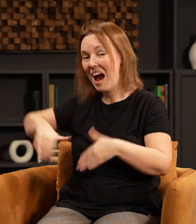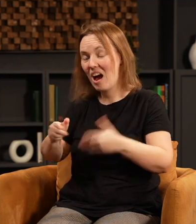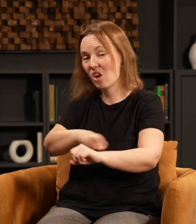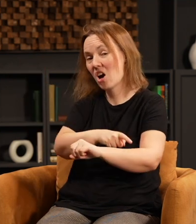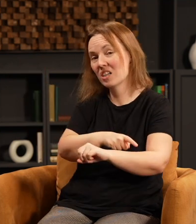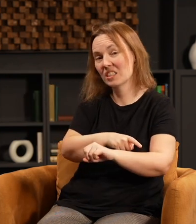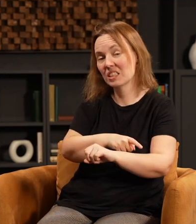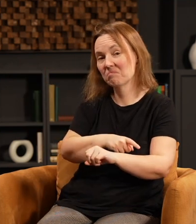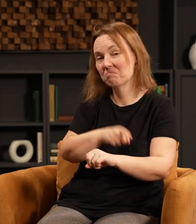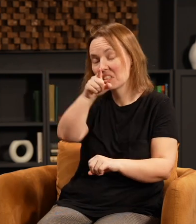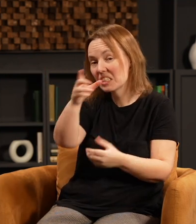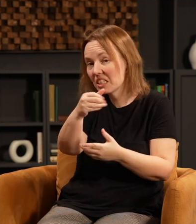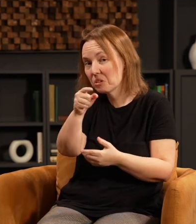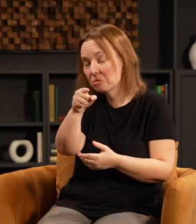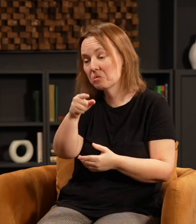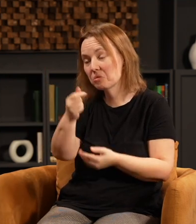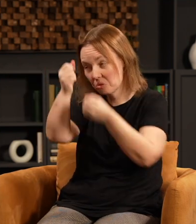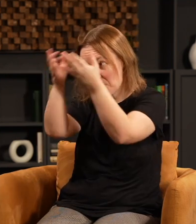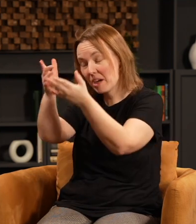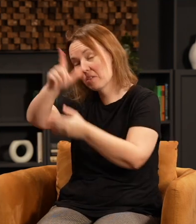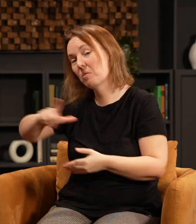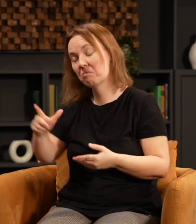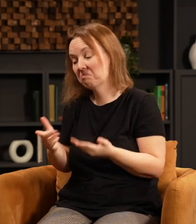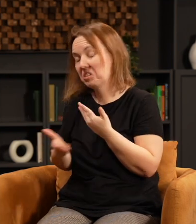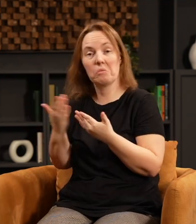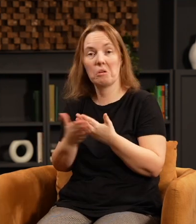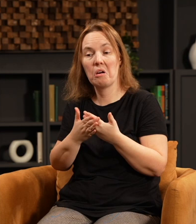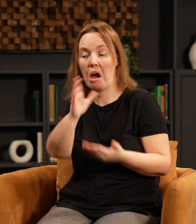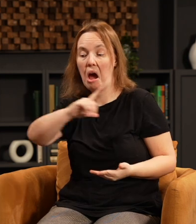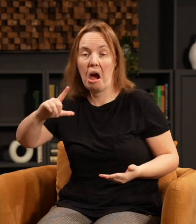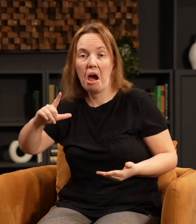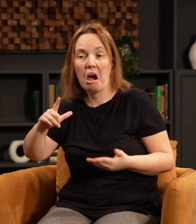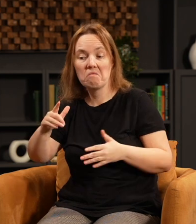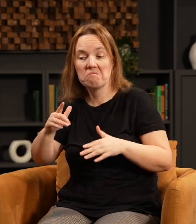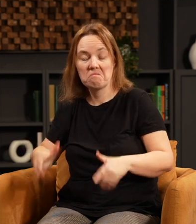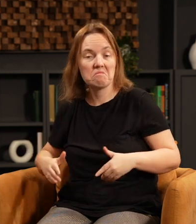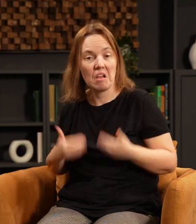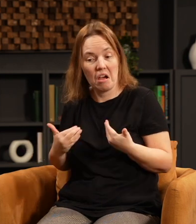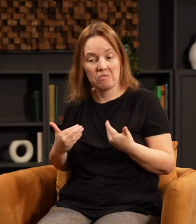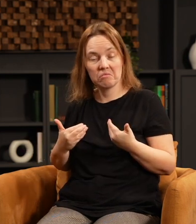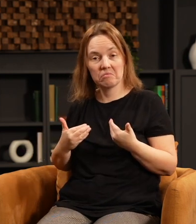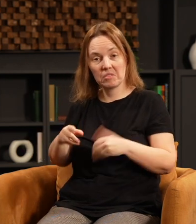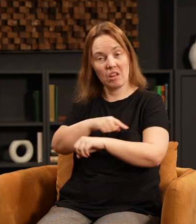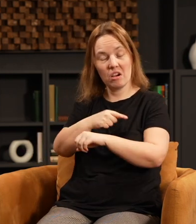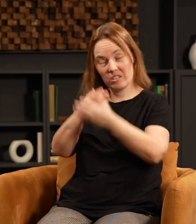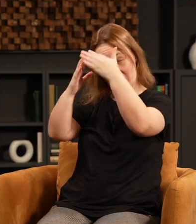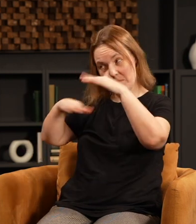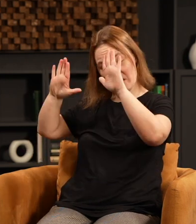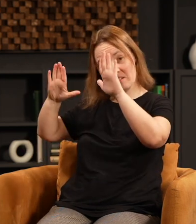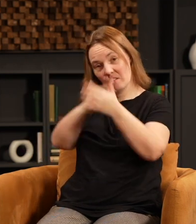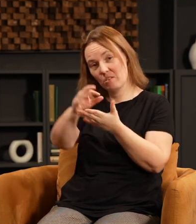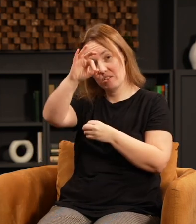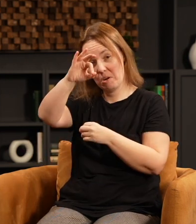take you to obey the Lord? It's that simple. How long does it take you to submit to the Holy Spirit when he's speaking to you? That will